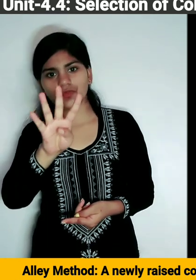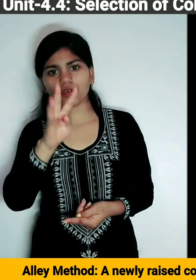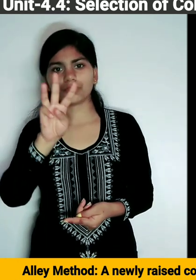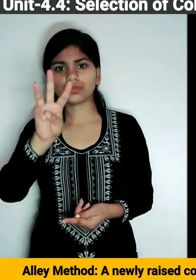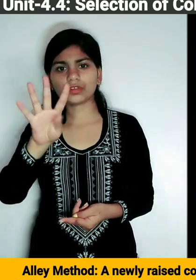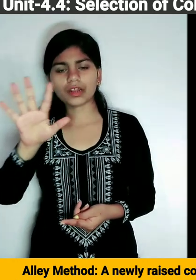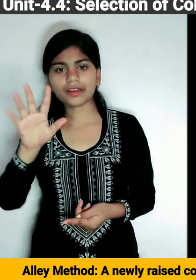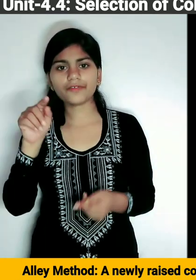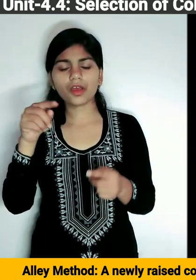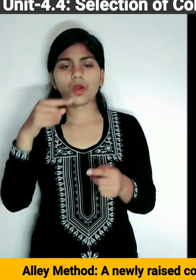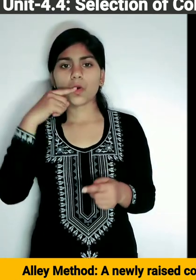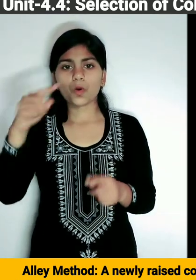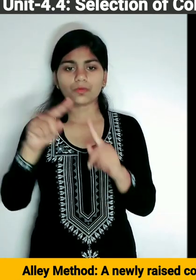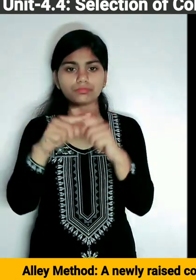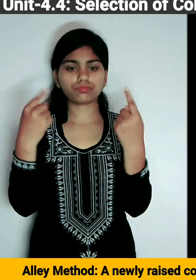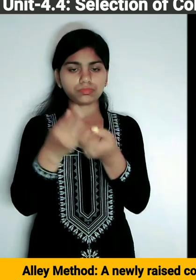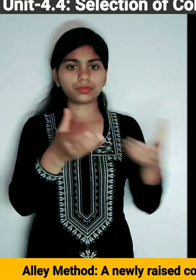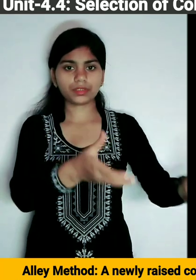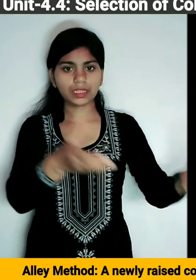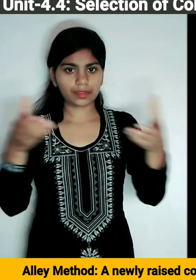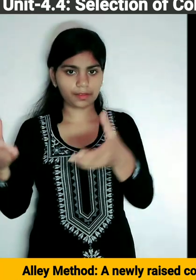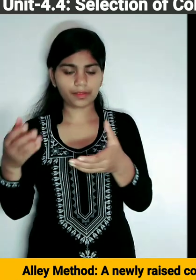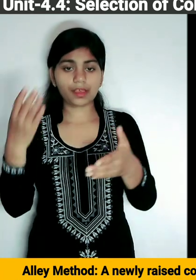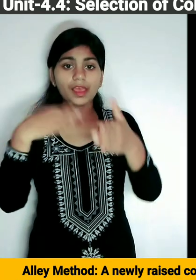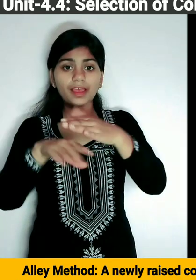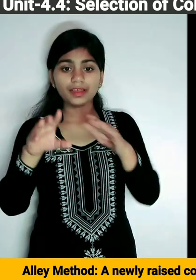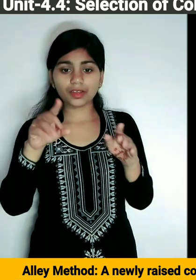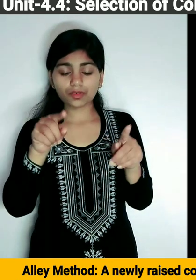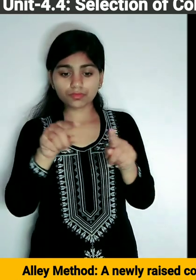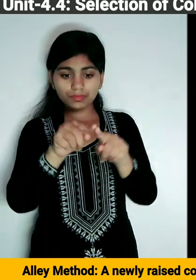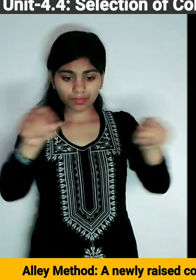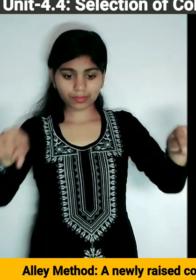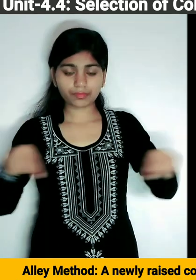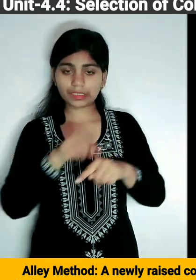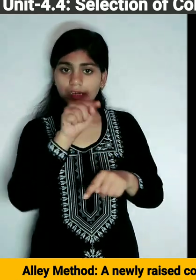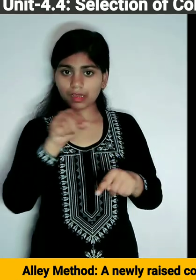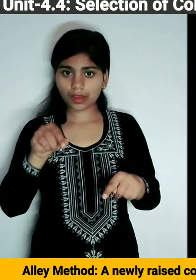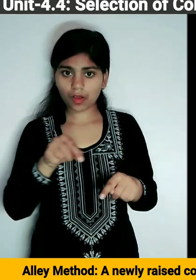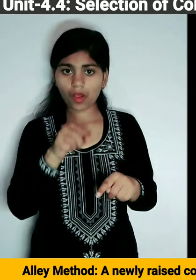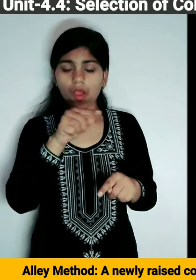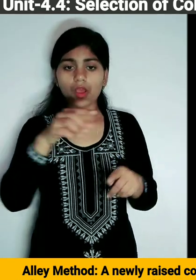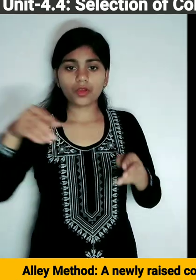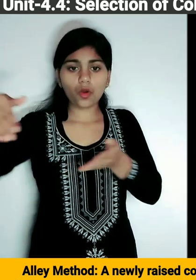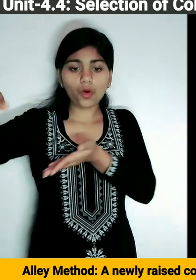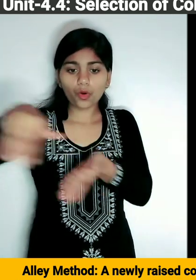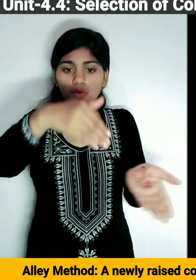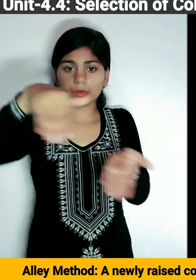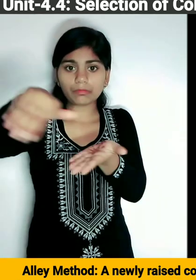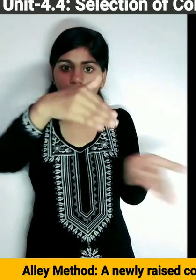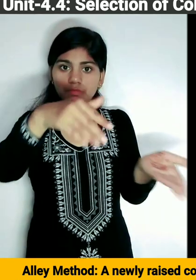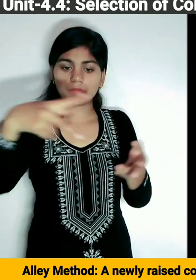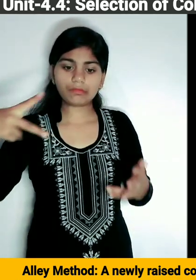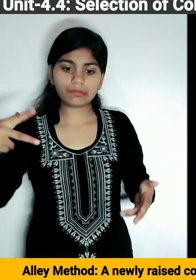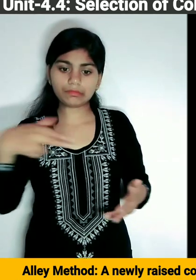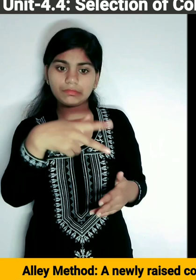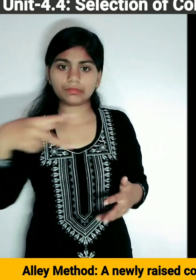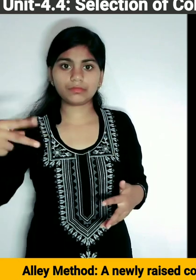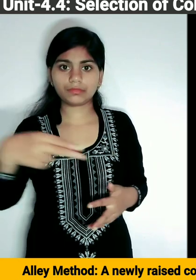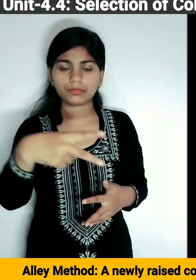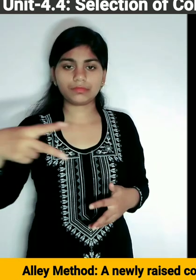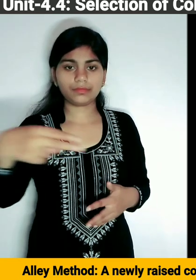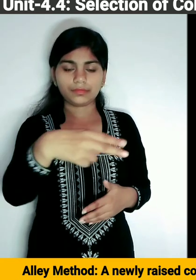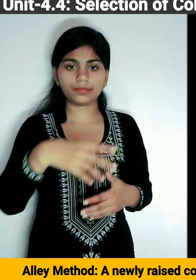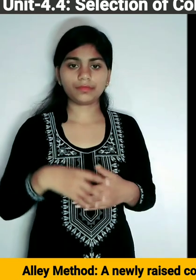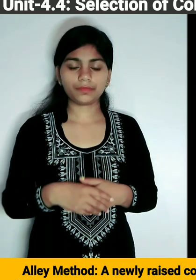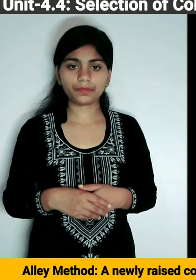a room with controlled temperature. With the help of sharp blade,